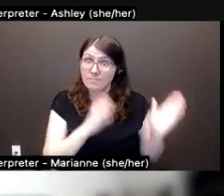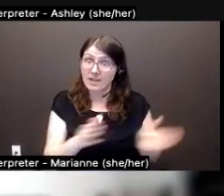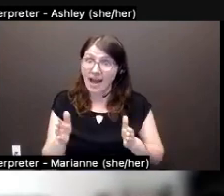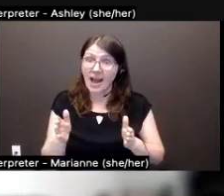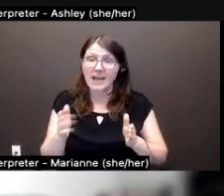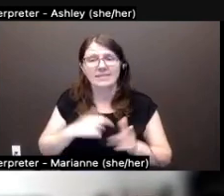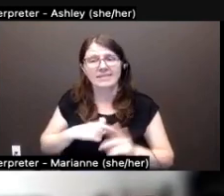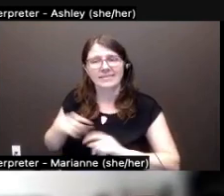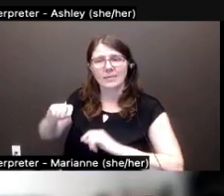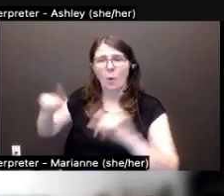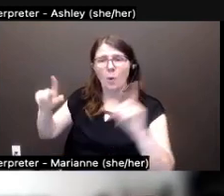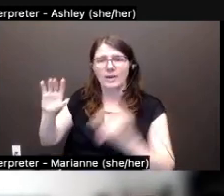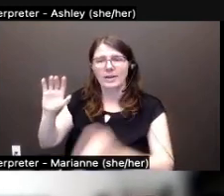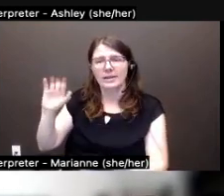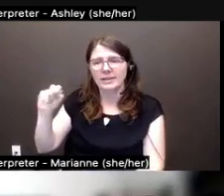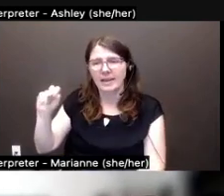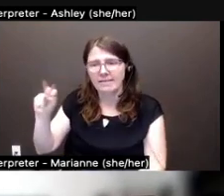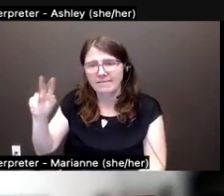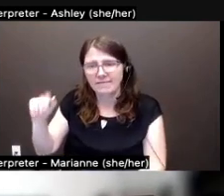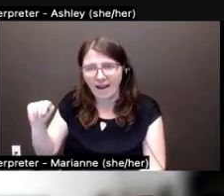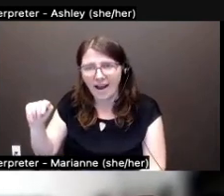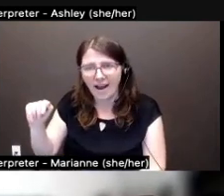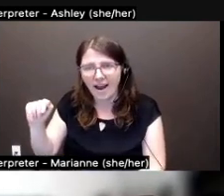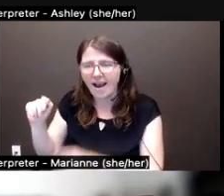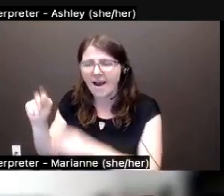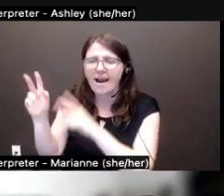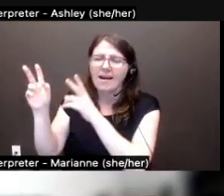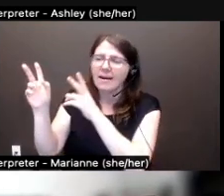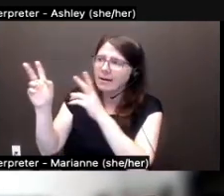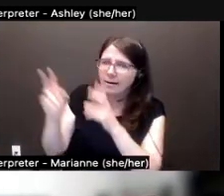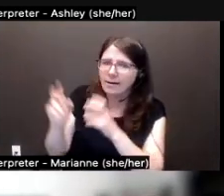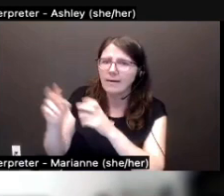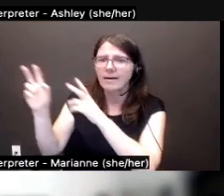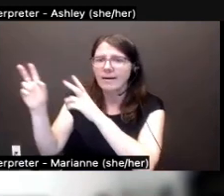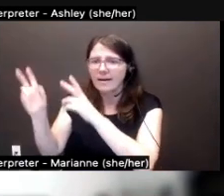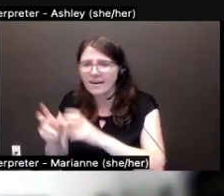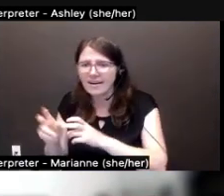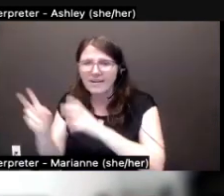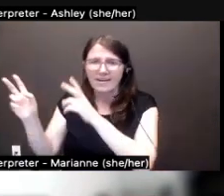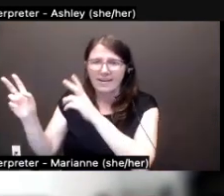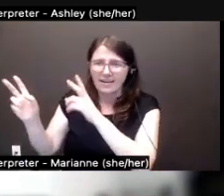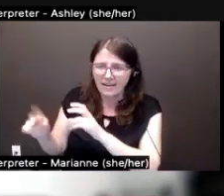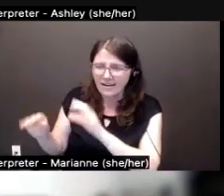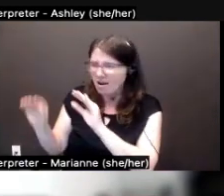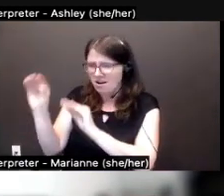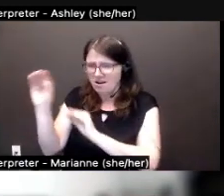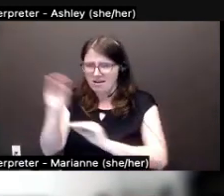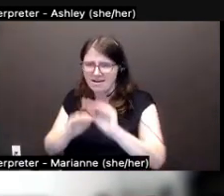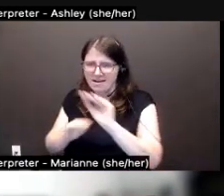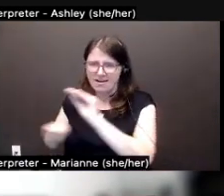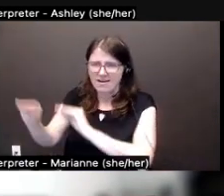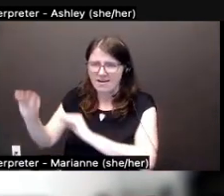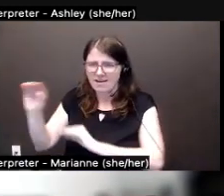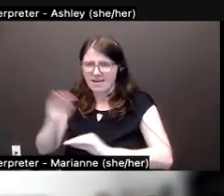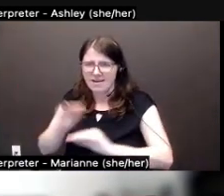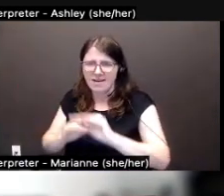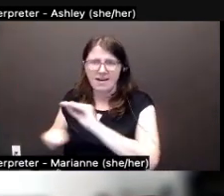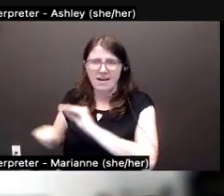I realized things started to come together because I could see things in a tangible